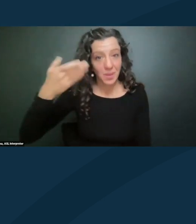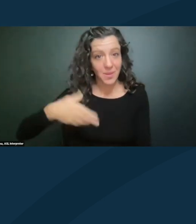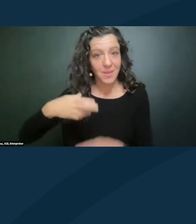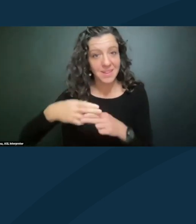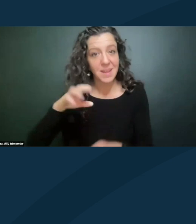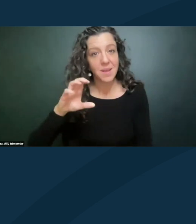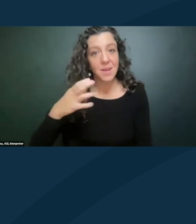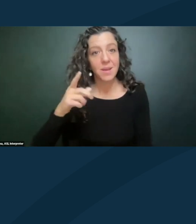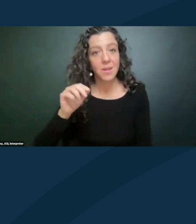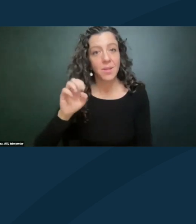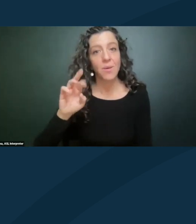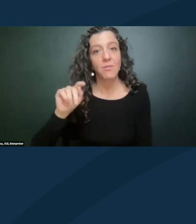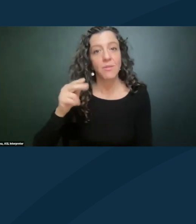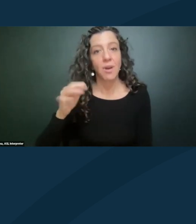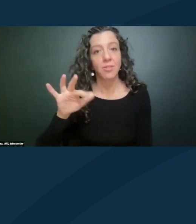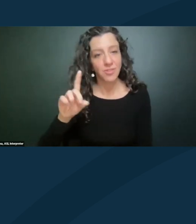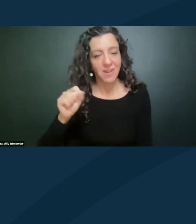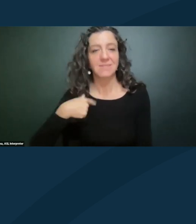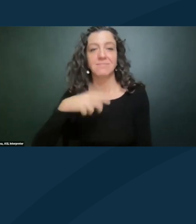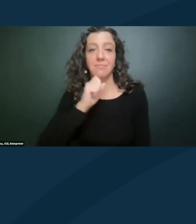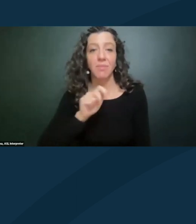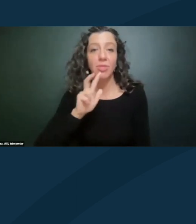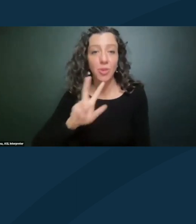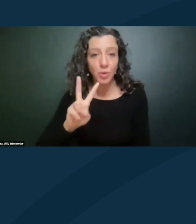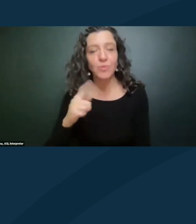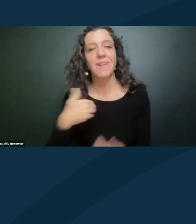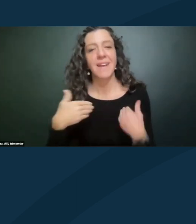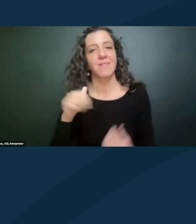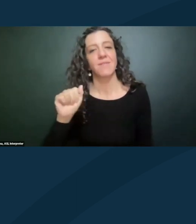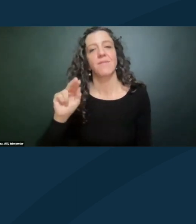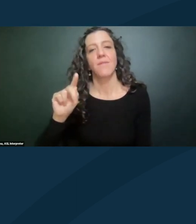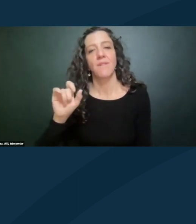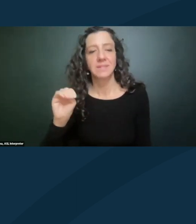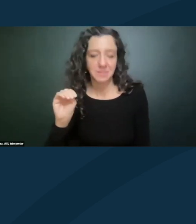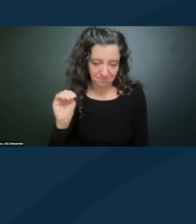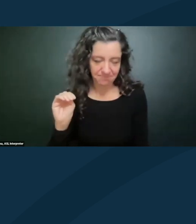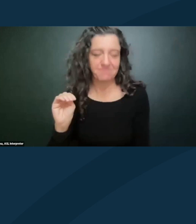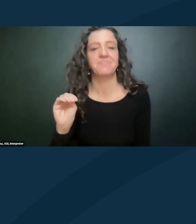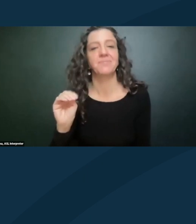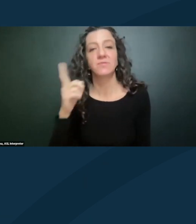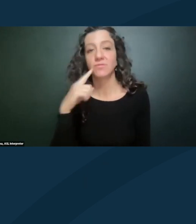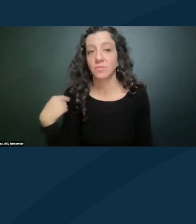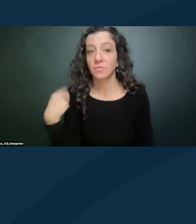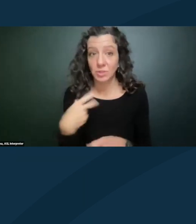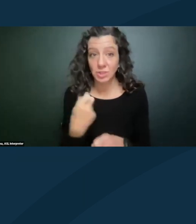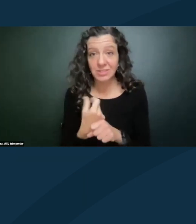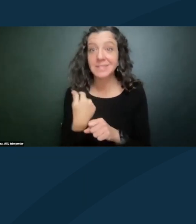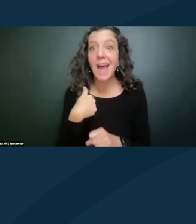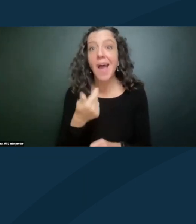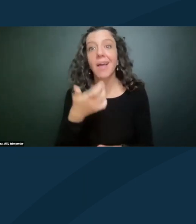My name is Chloe Rothschild. I'm 32 years old and I have autism. And for the past 2